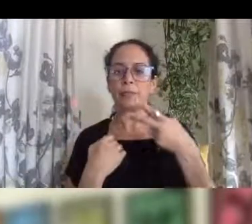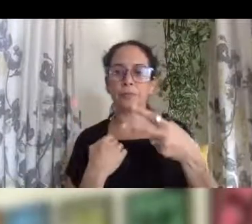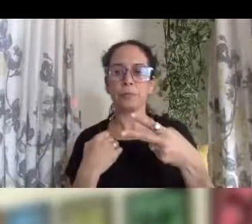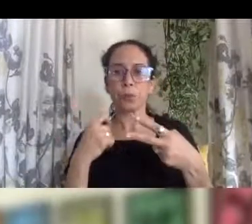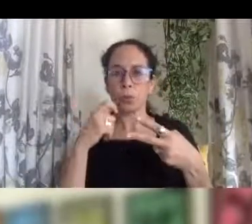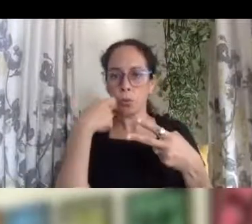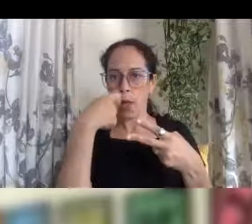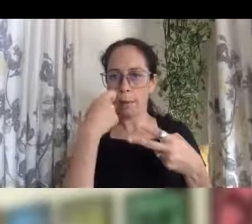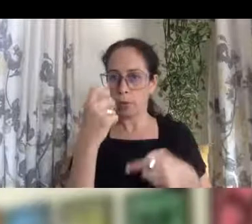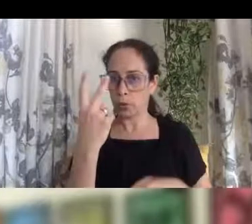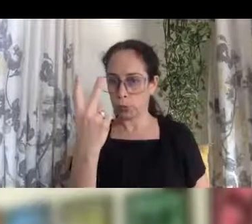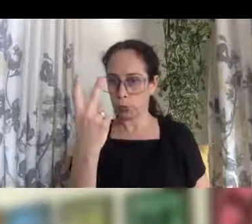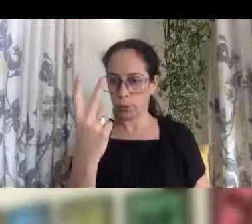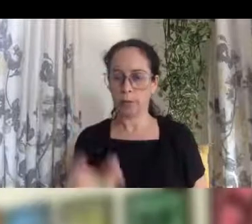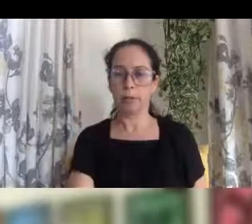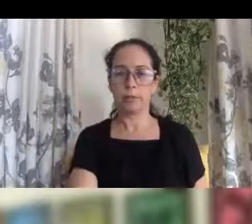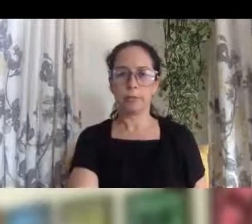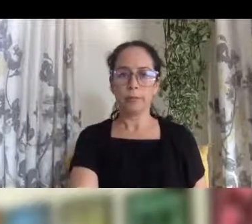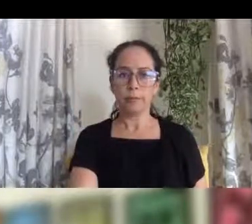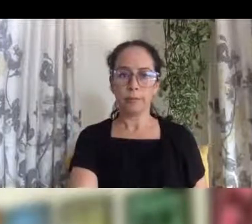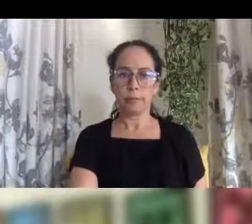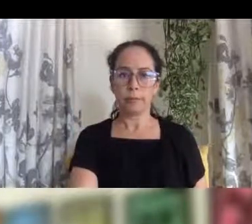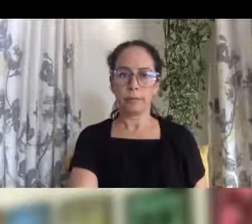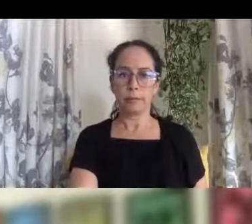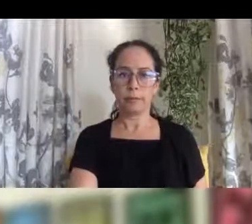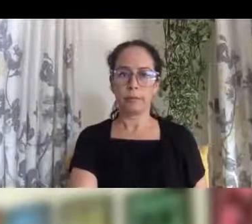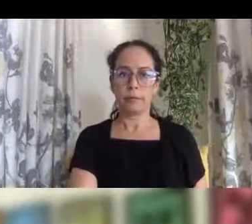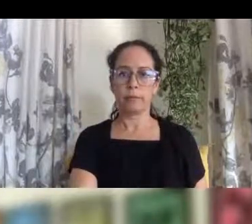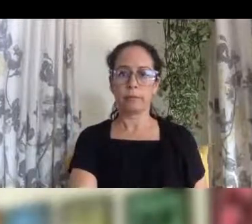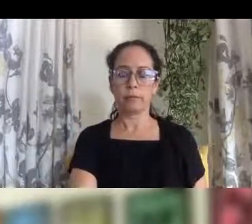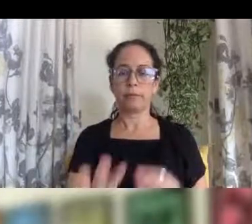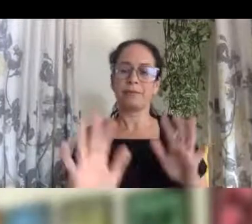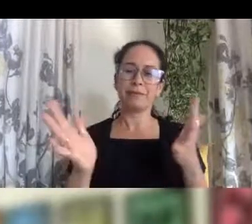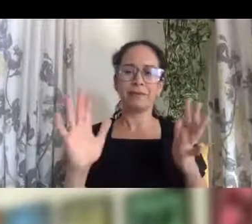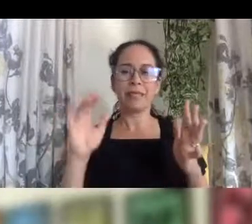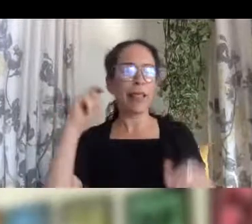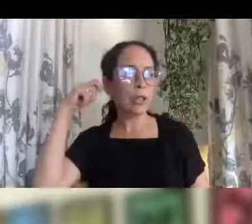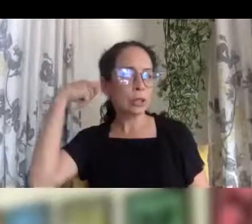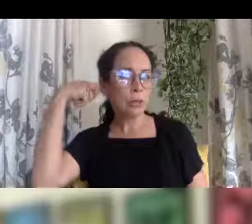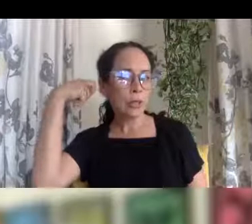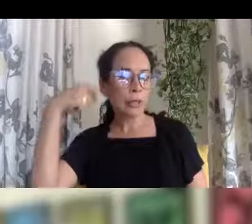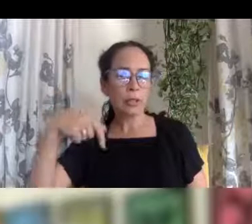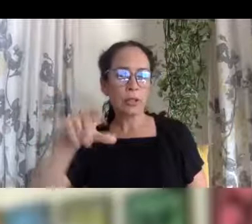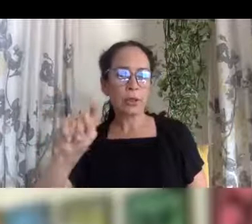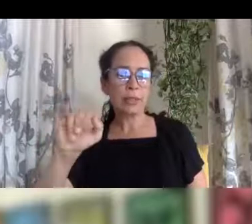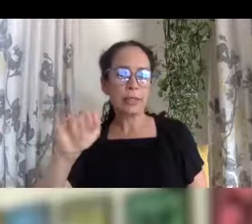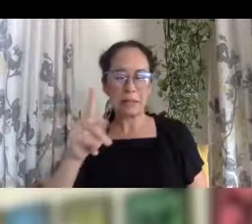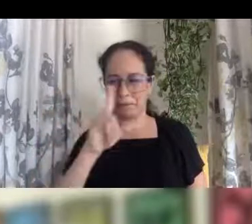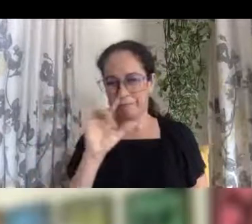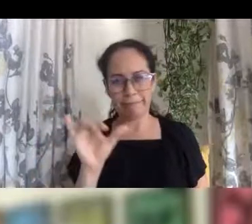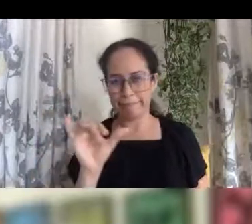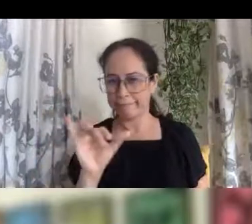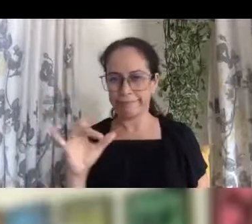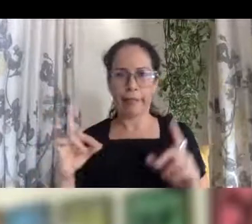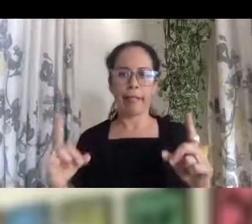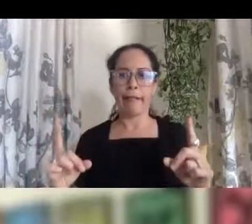swabs like this. So it's kind of like a Q-tip. If you've ever cleaned your ears, it's like that. And then